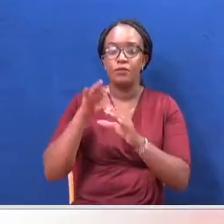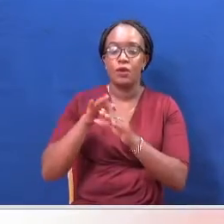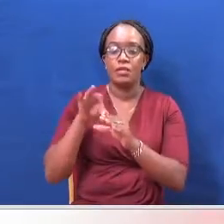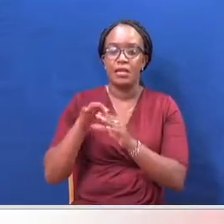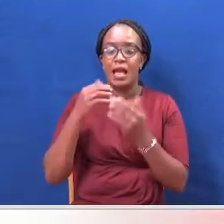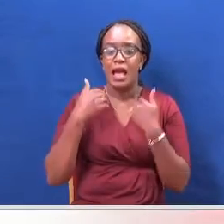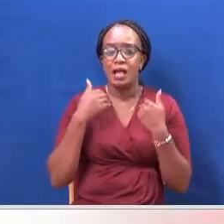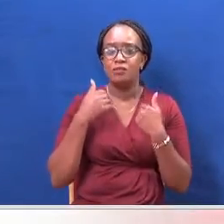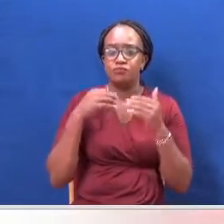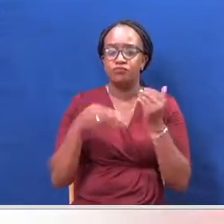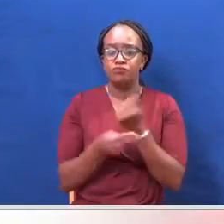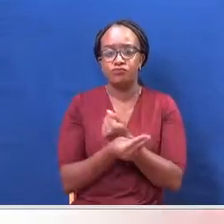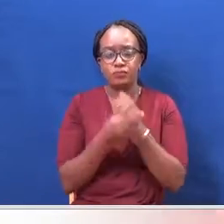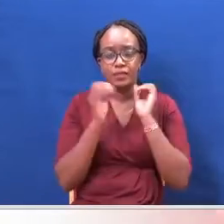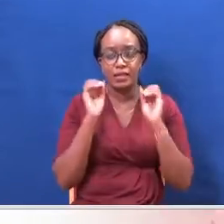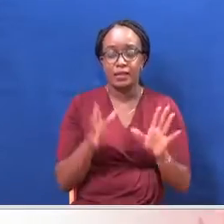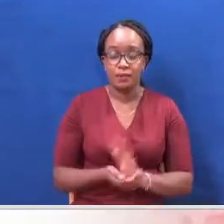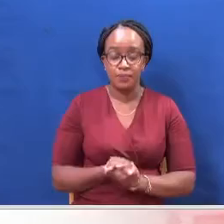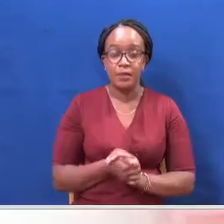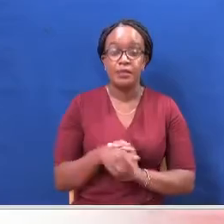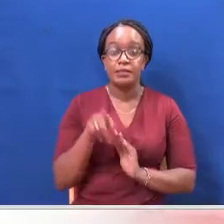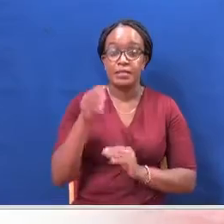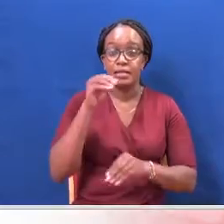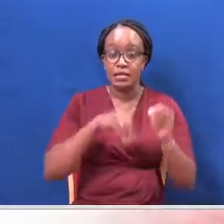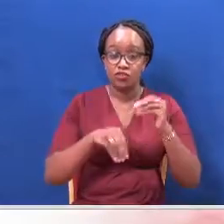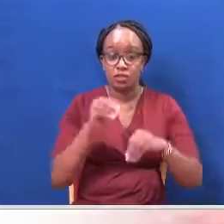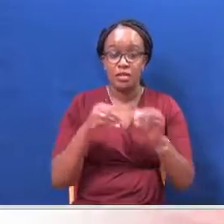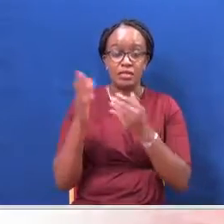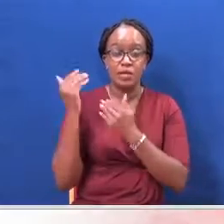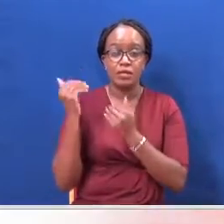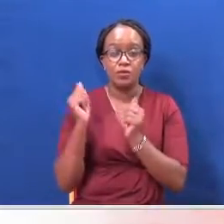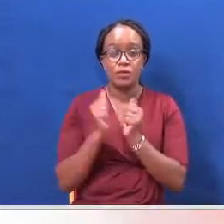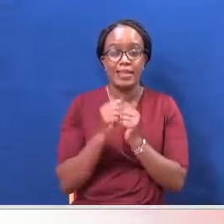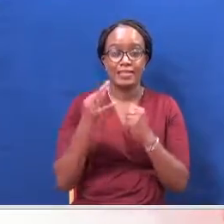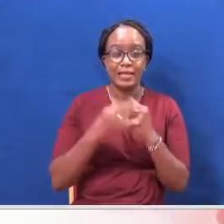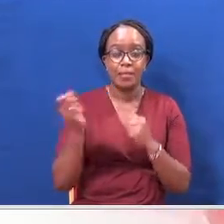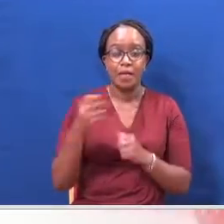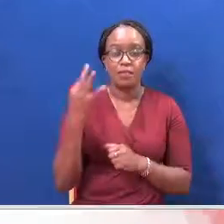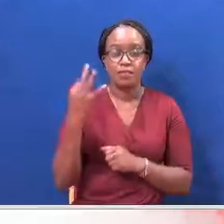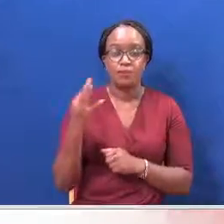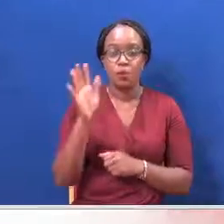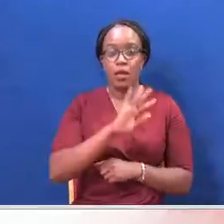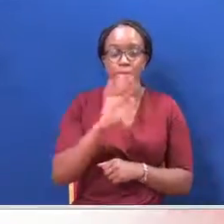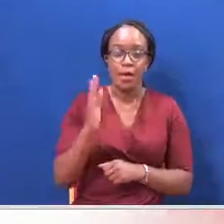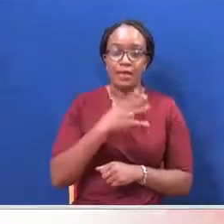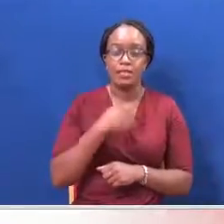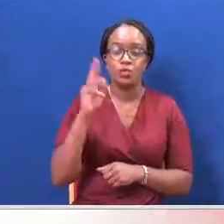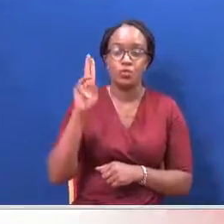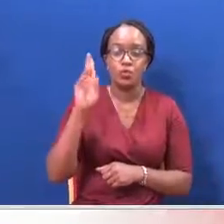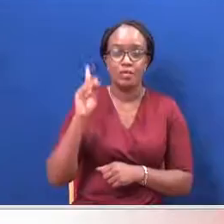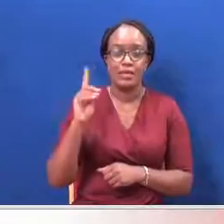by election is set for March 18, Wiper, Maendeleo Chap Chap and UDA candidates being the